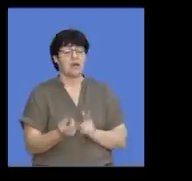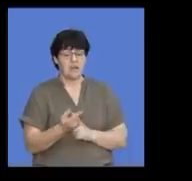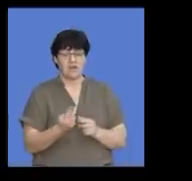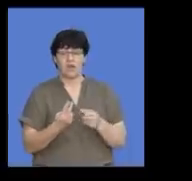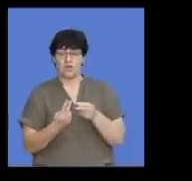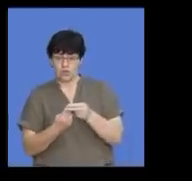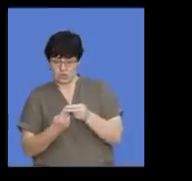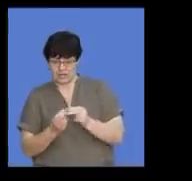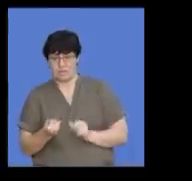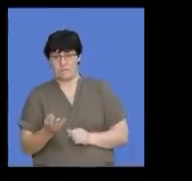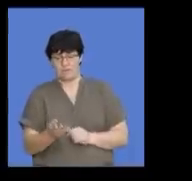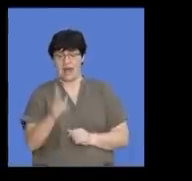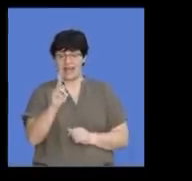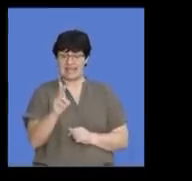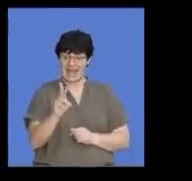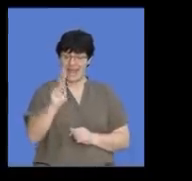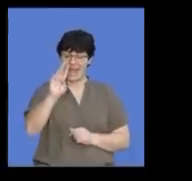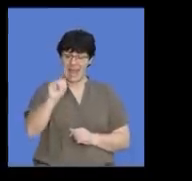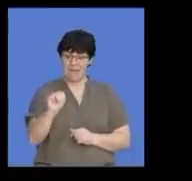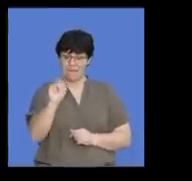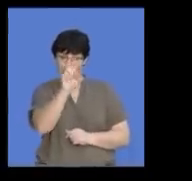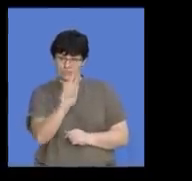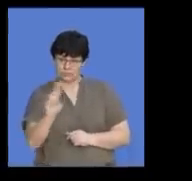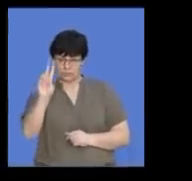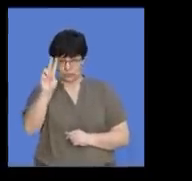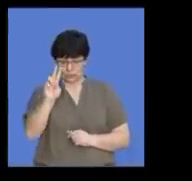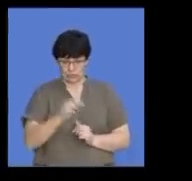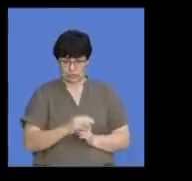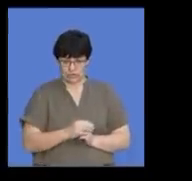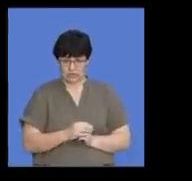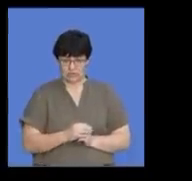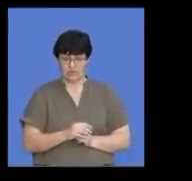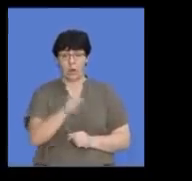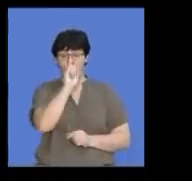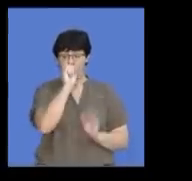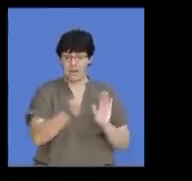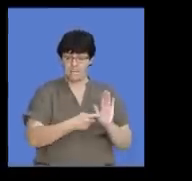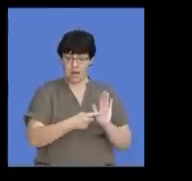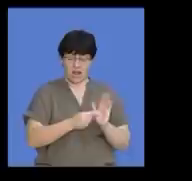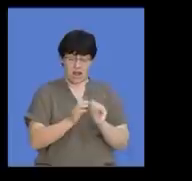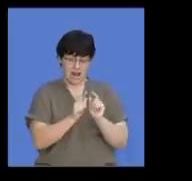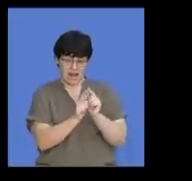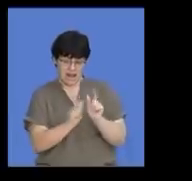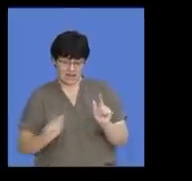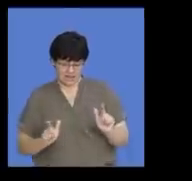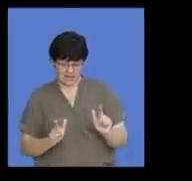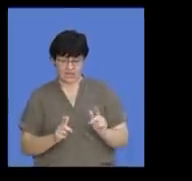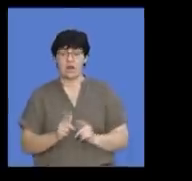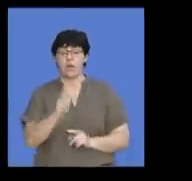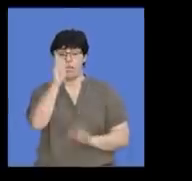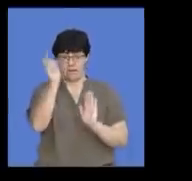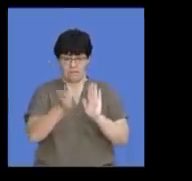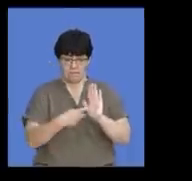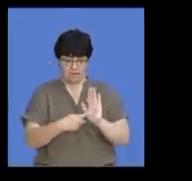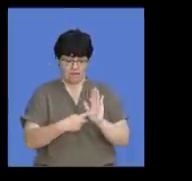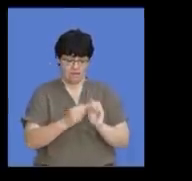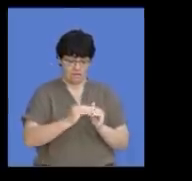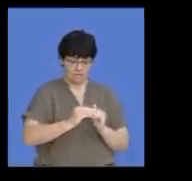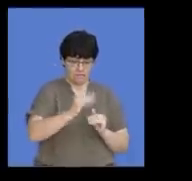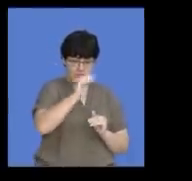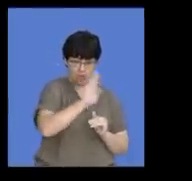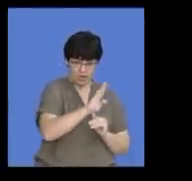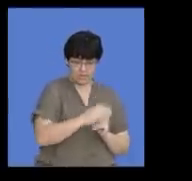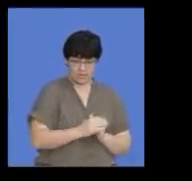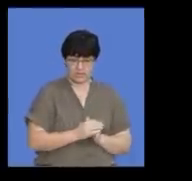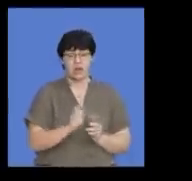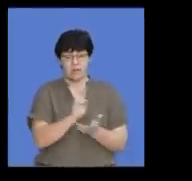unit of measurement. Note the marks for area. One mark for the length measurement, one mark for the breadth measurement, one